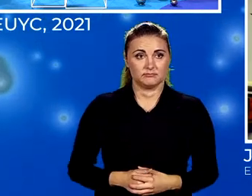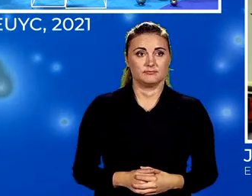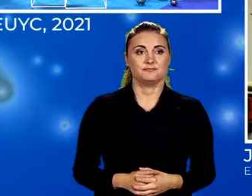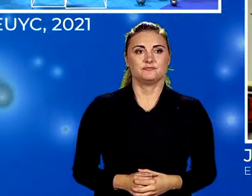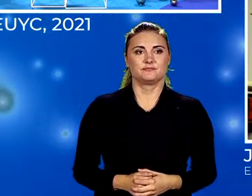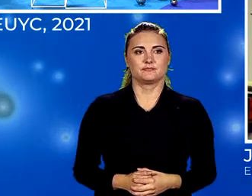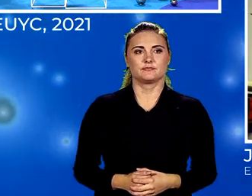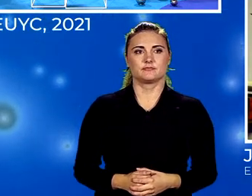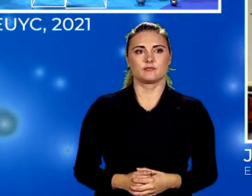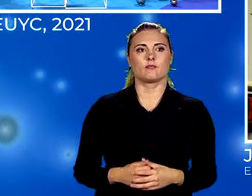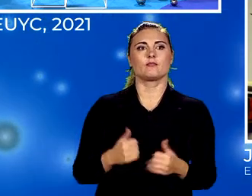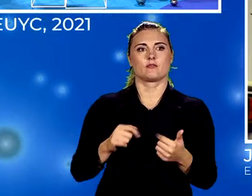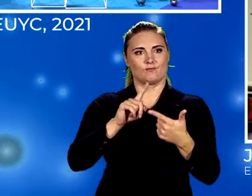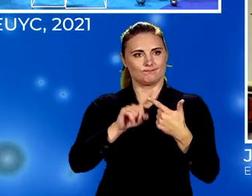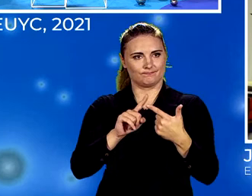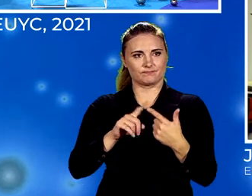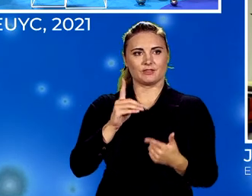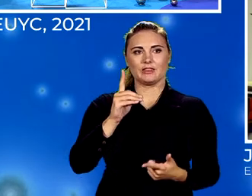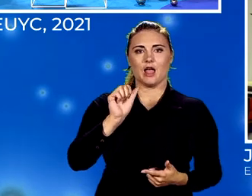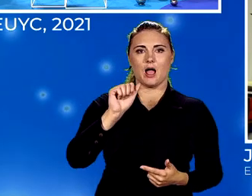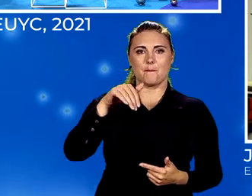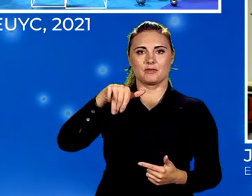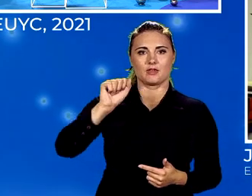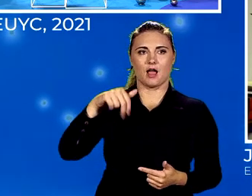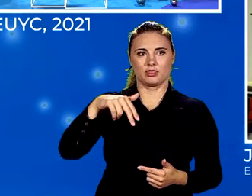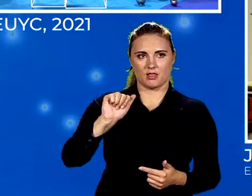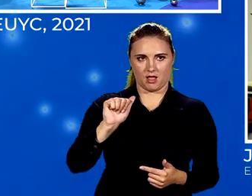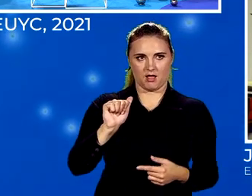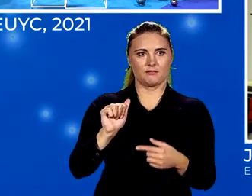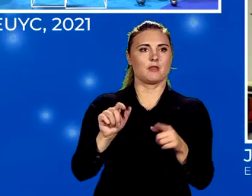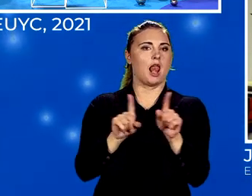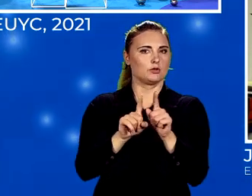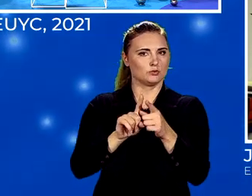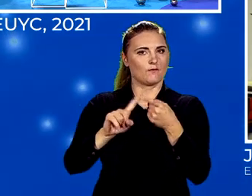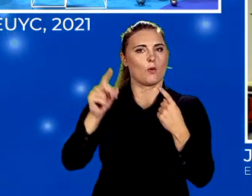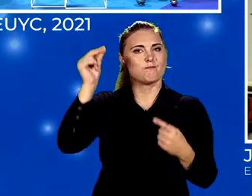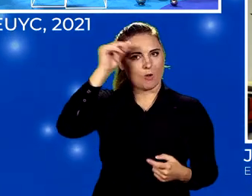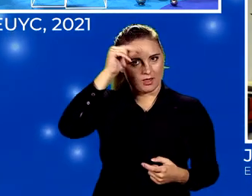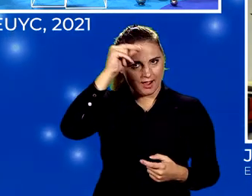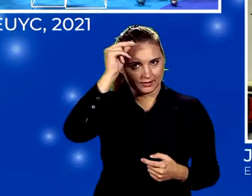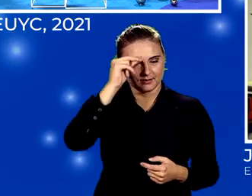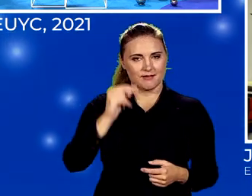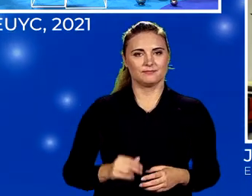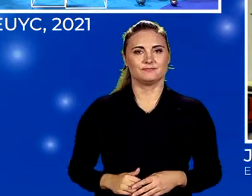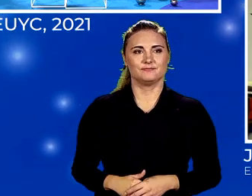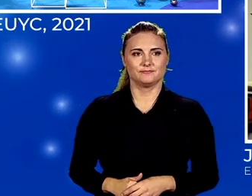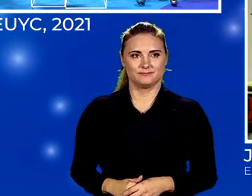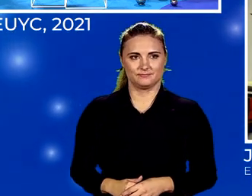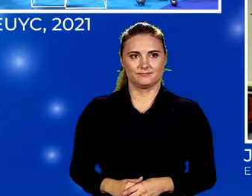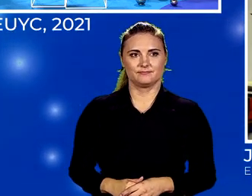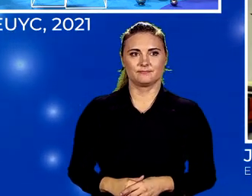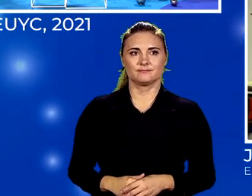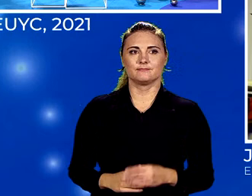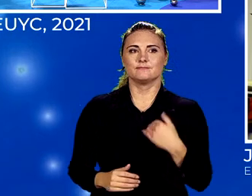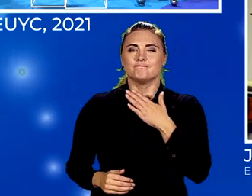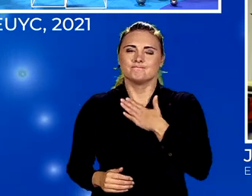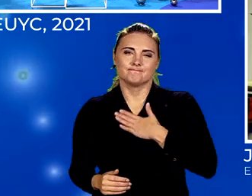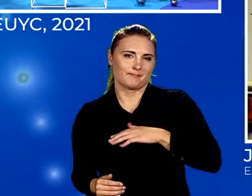ask Damiana Zakharieva from Bulgaria also to join us live and share the question with our